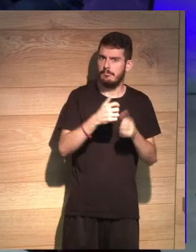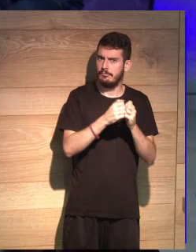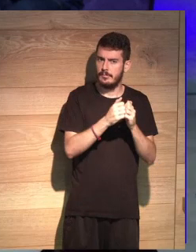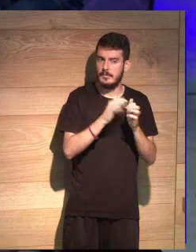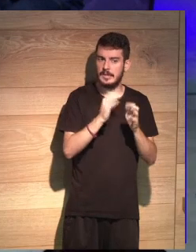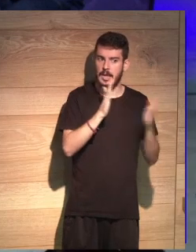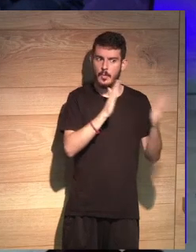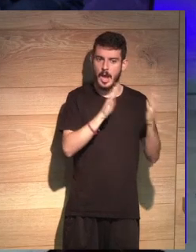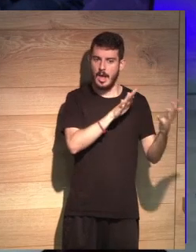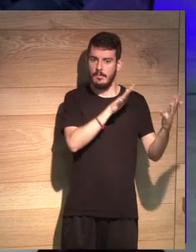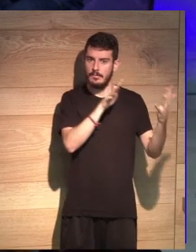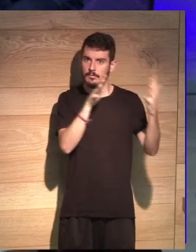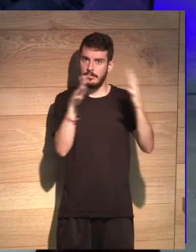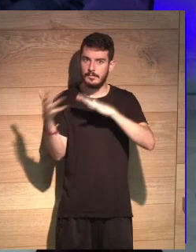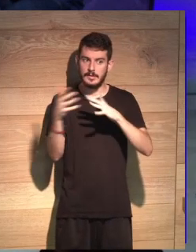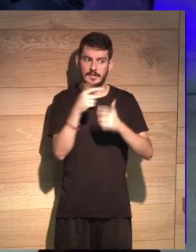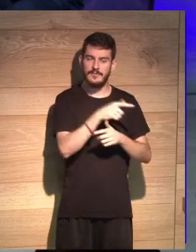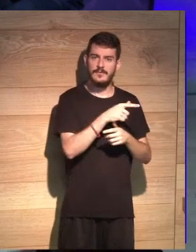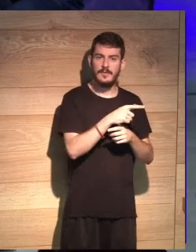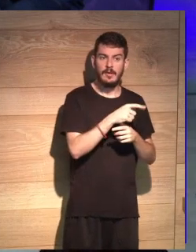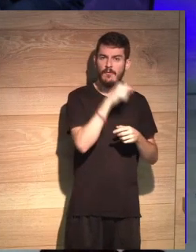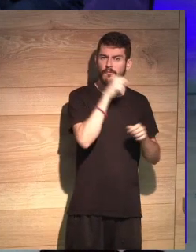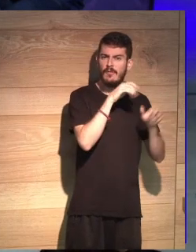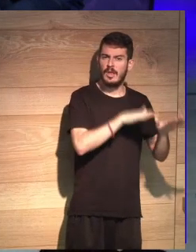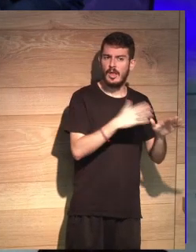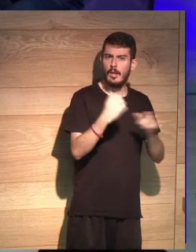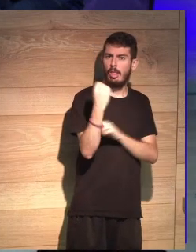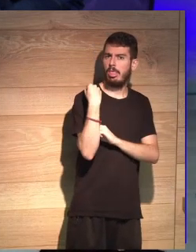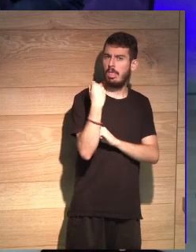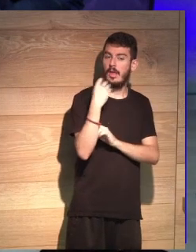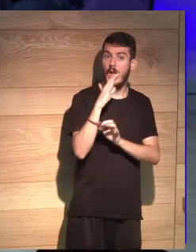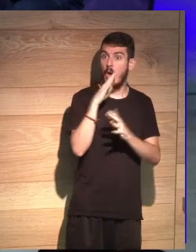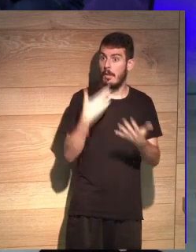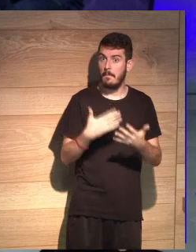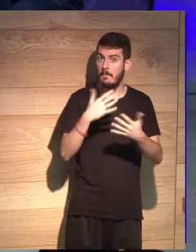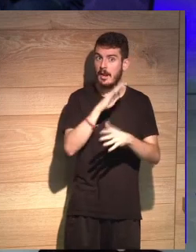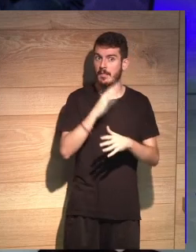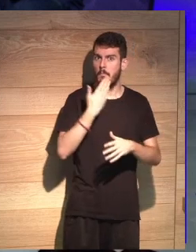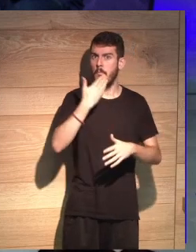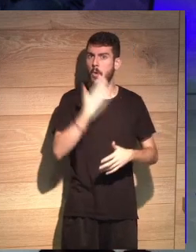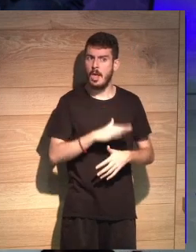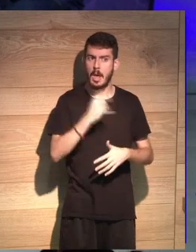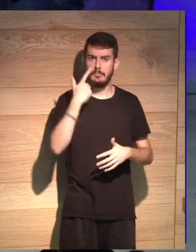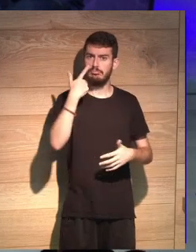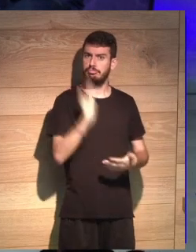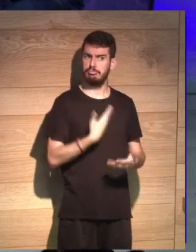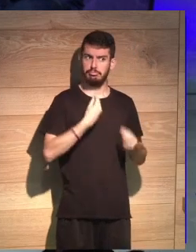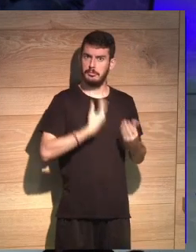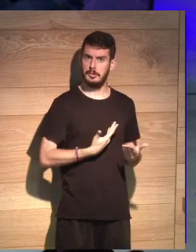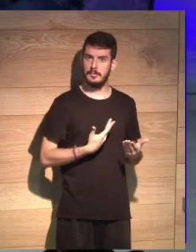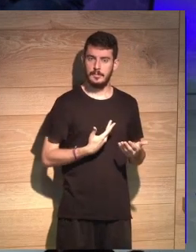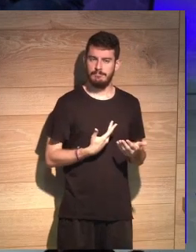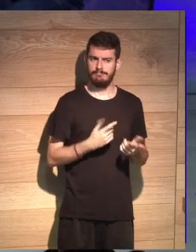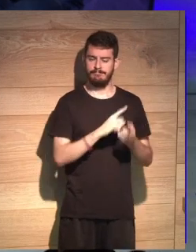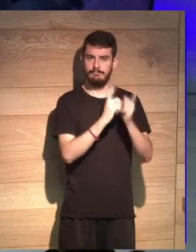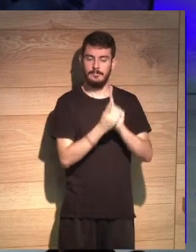and I think I've always been a gamer, and I've also experienced this transition from being a freaky to